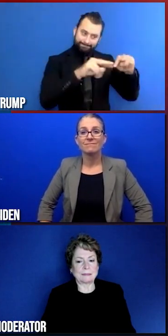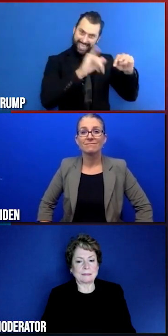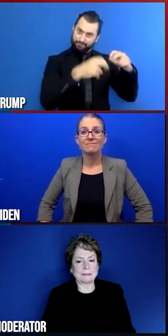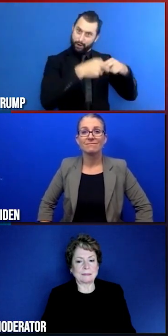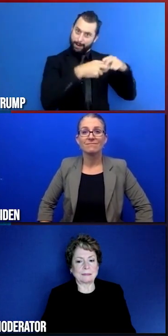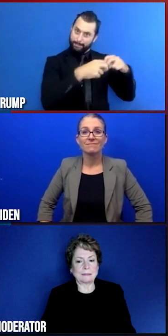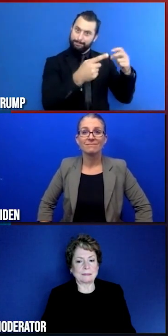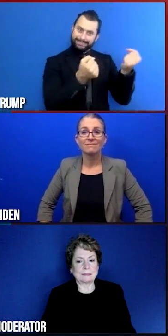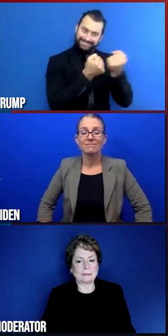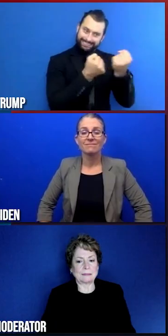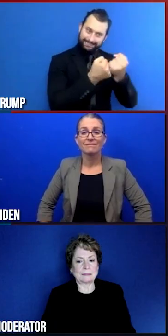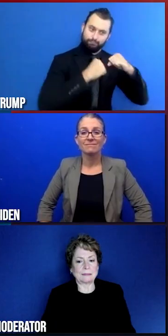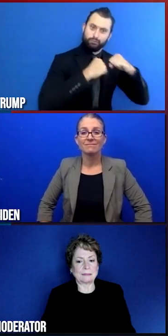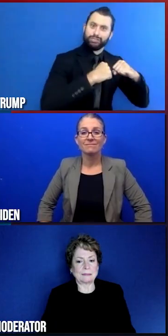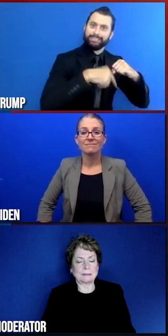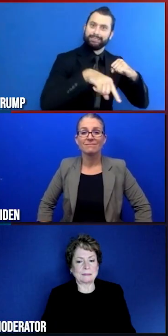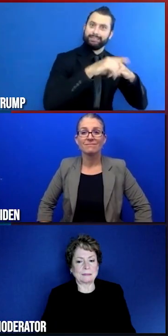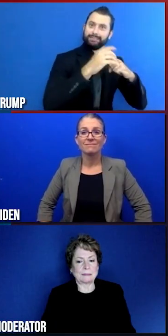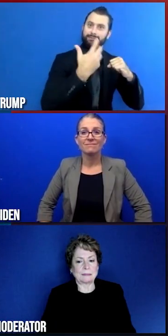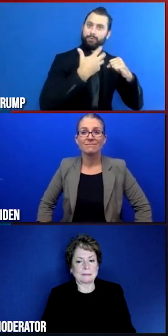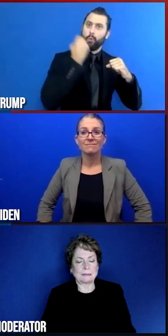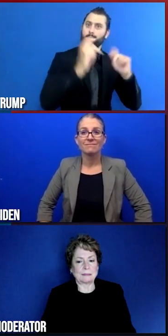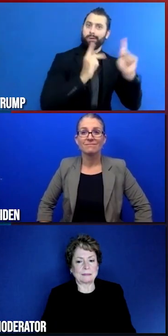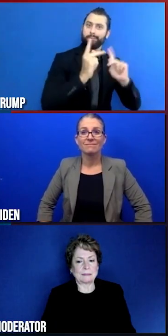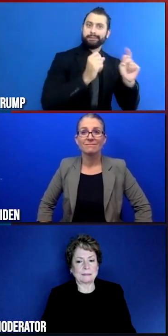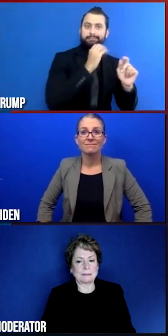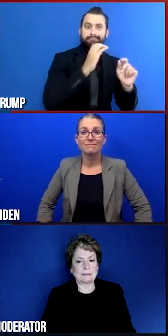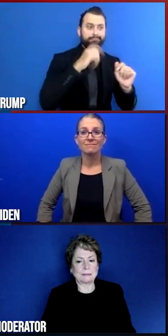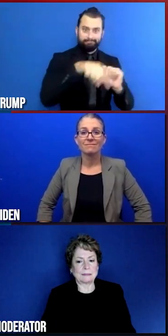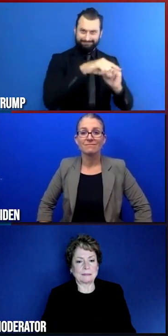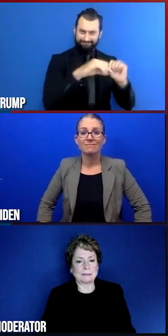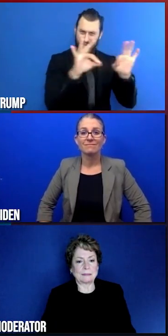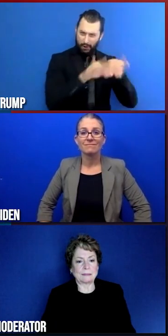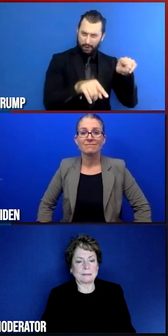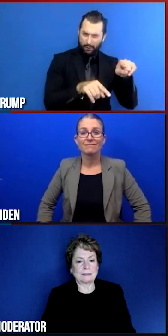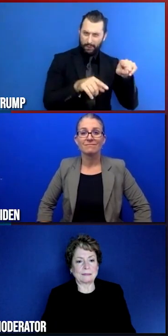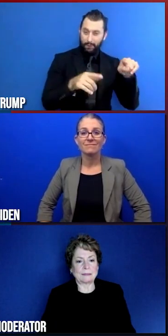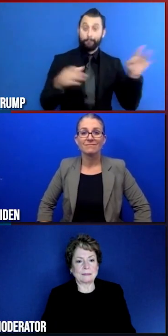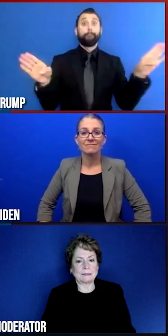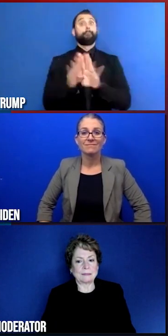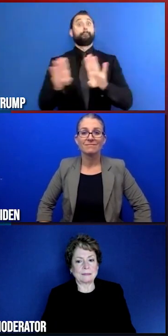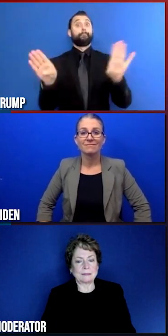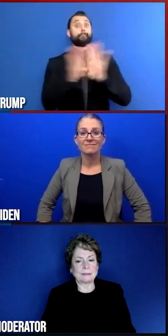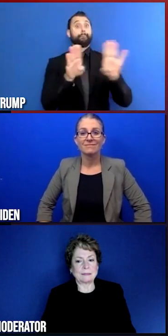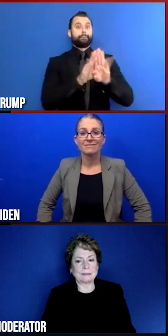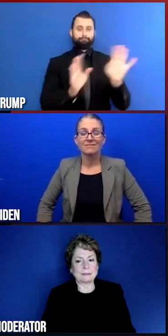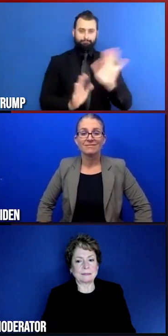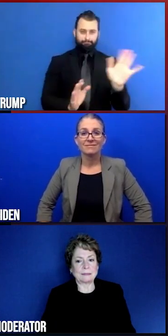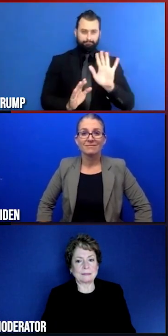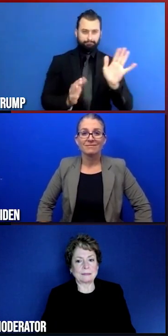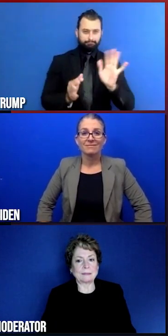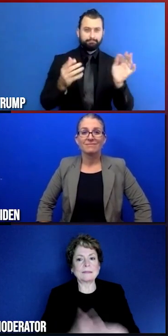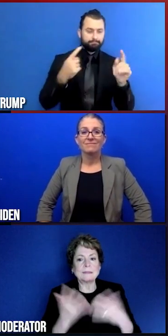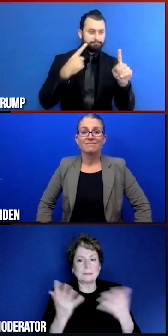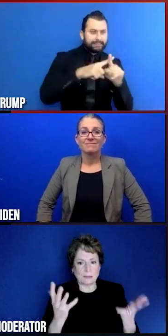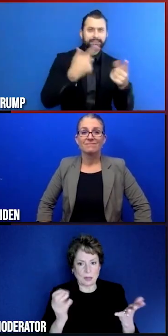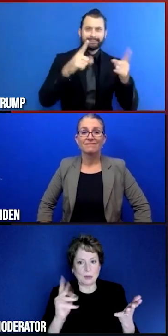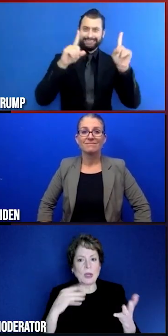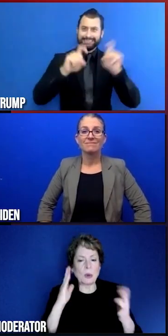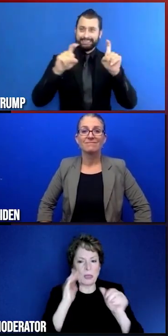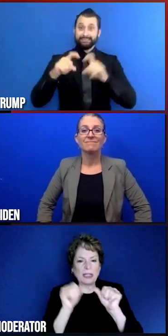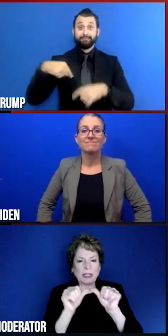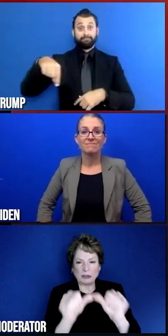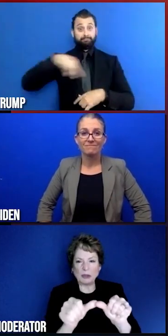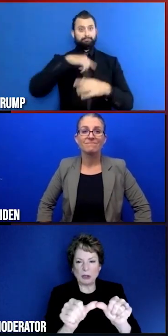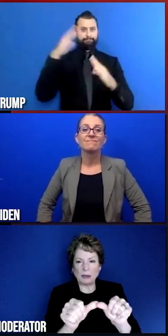them. We have the best testing in the world by far. That's why we have so many cases. Let me follow up with you before we move on to our next section. President Trump, this week